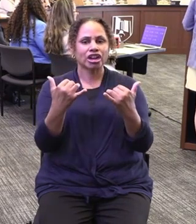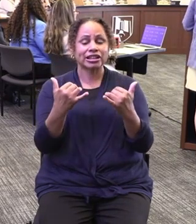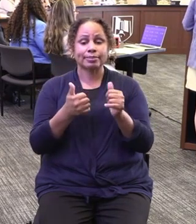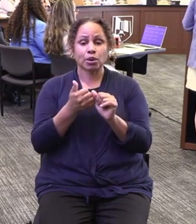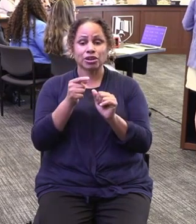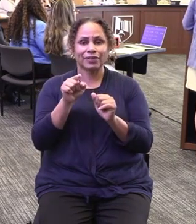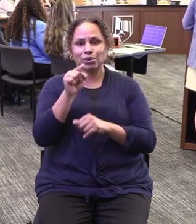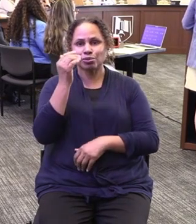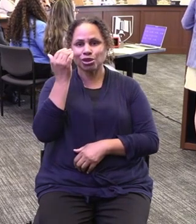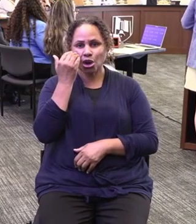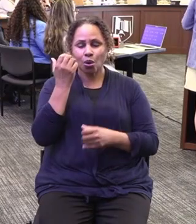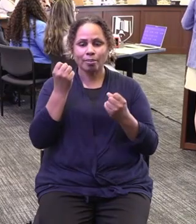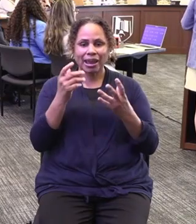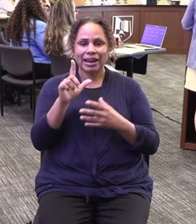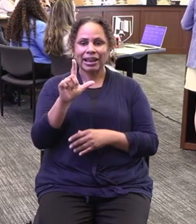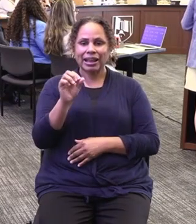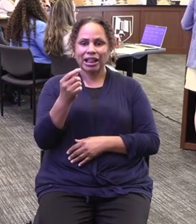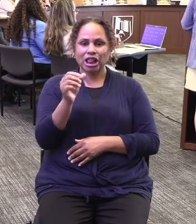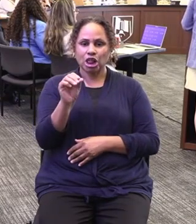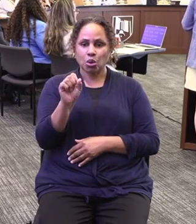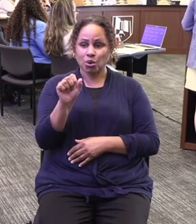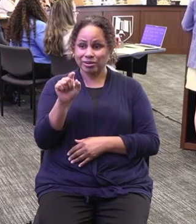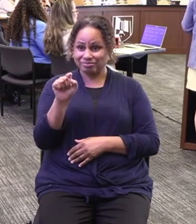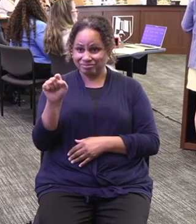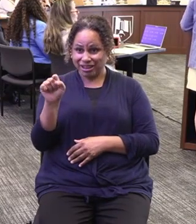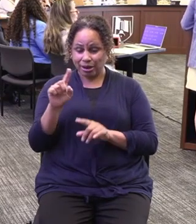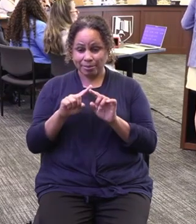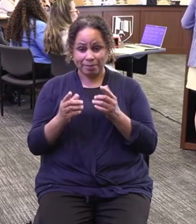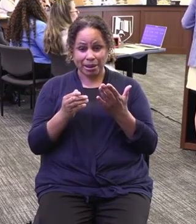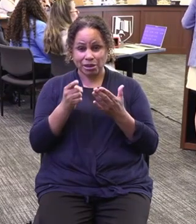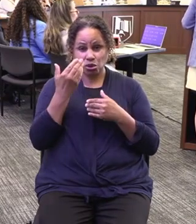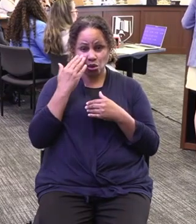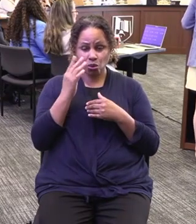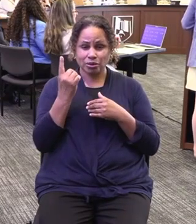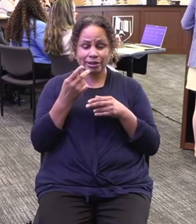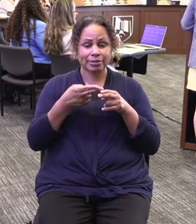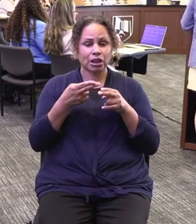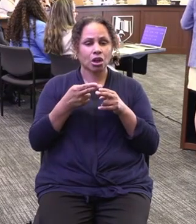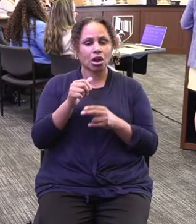up there. But what you might not know is something called Audio Go.